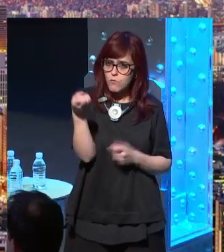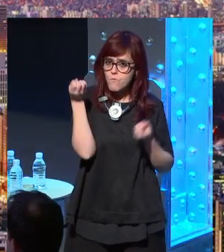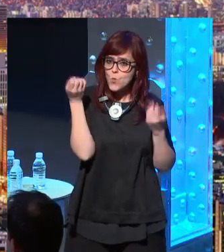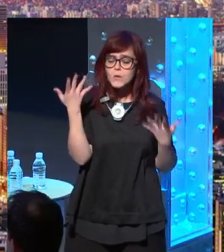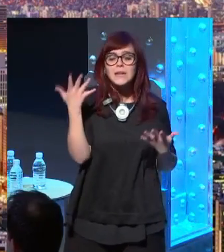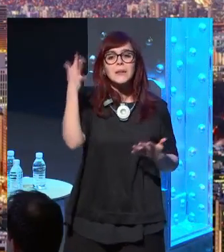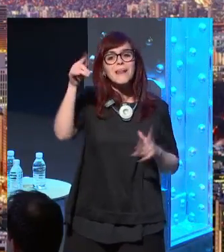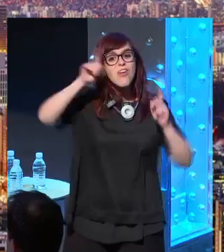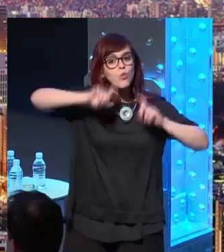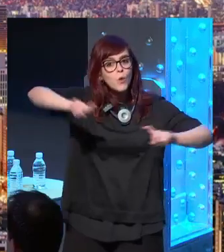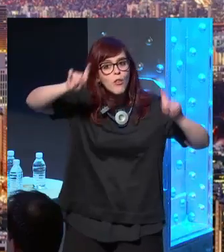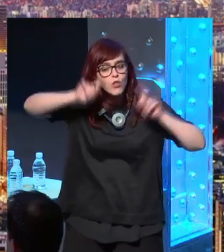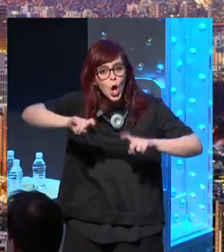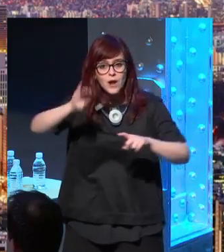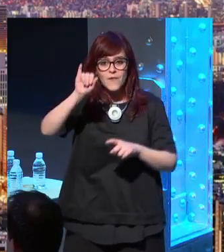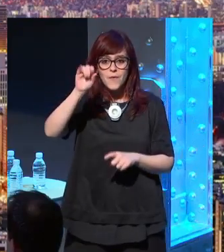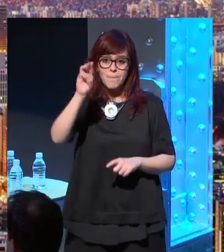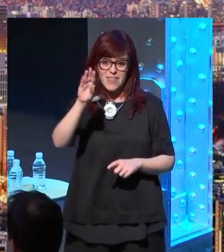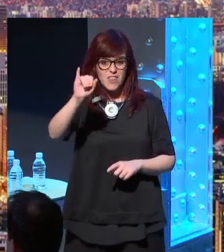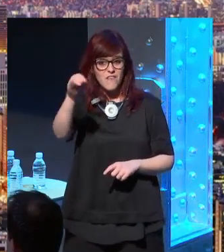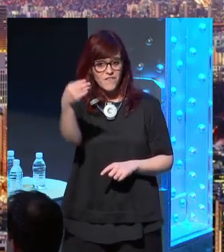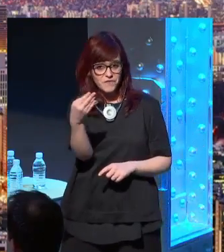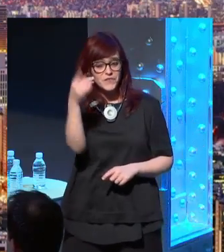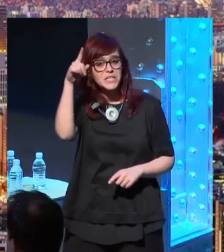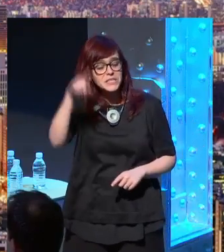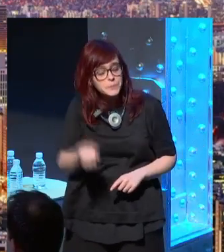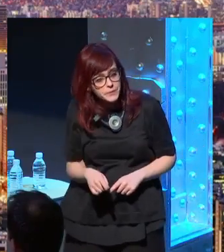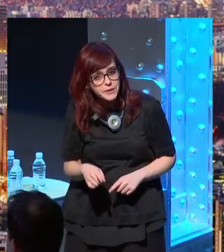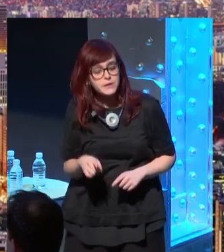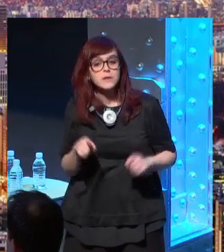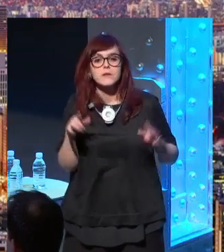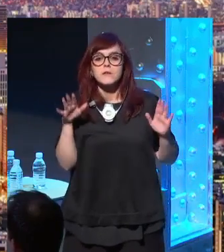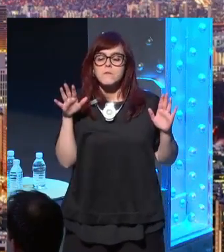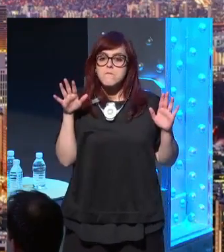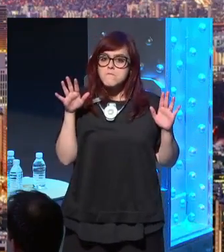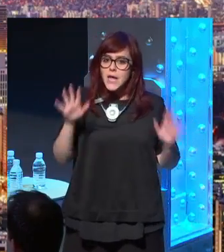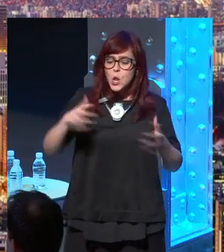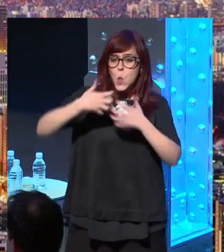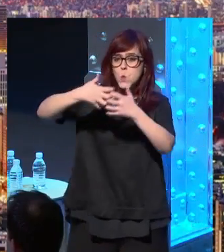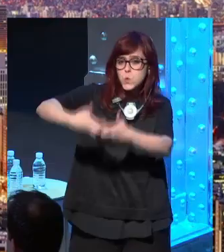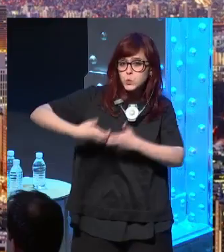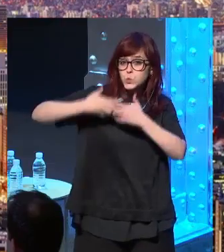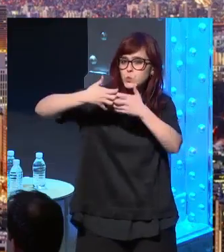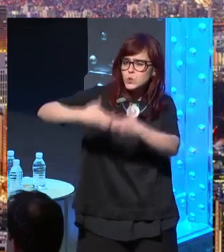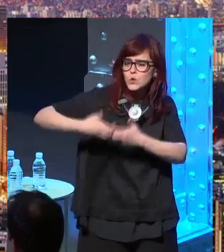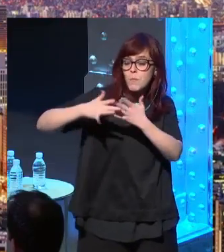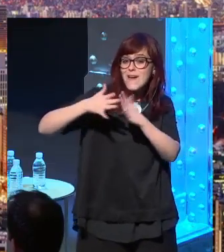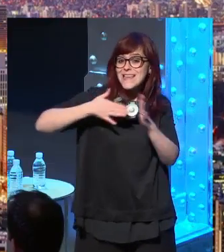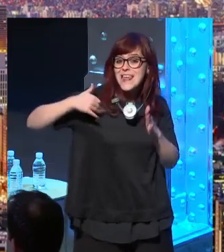education, in terms of GDP. But they are really struggling with converting that wealth into